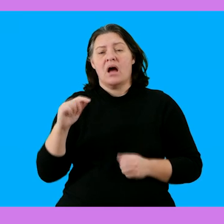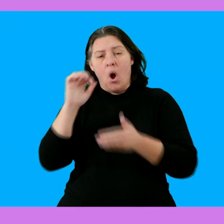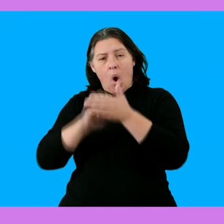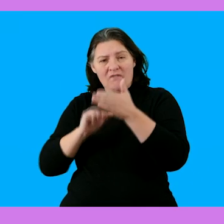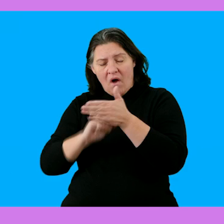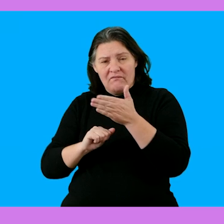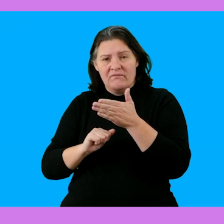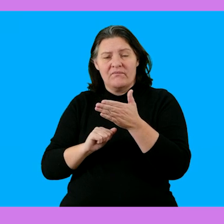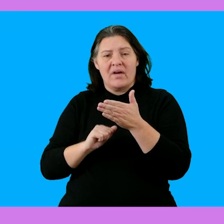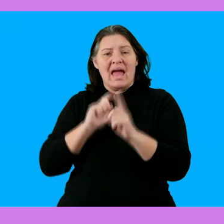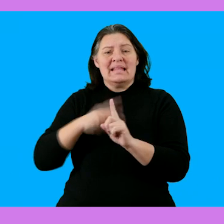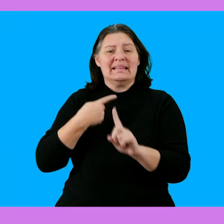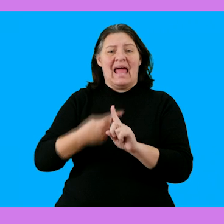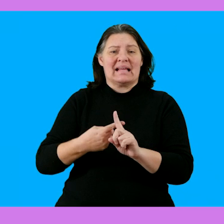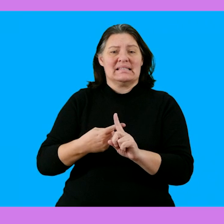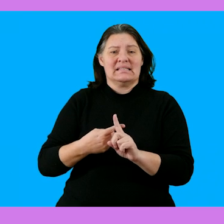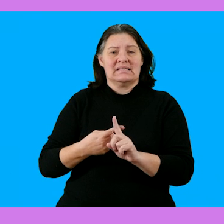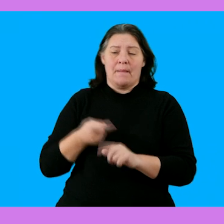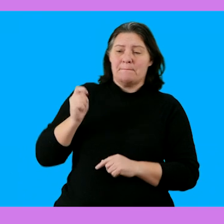non-taxable deductions, right?